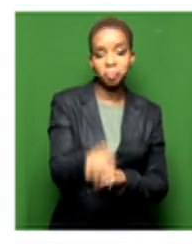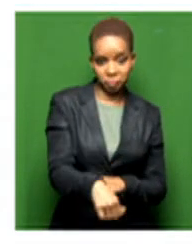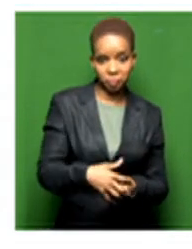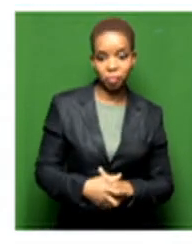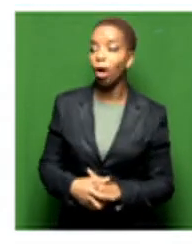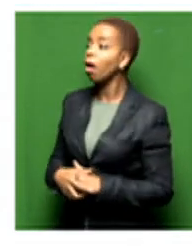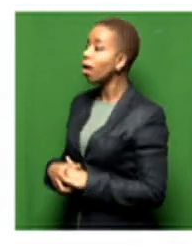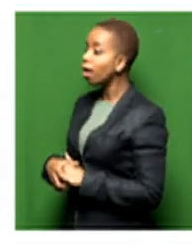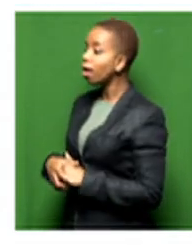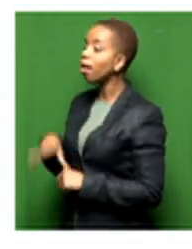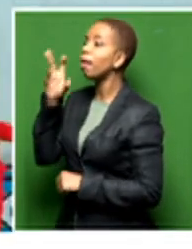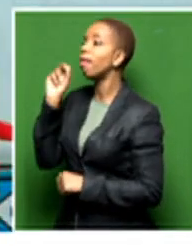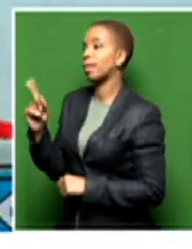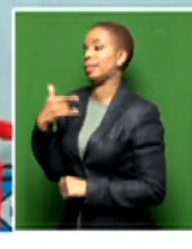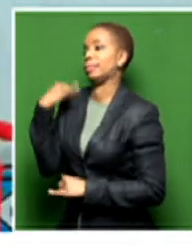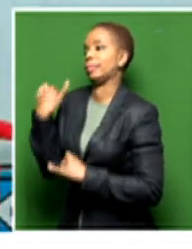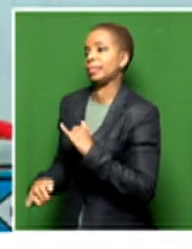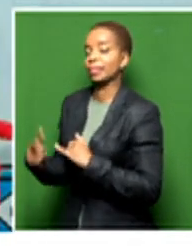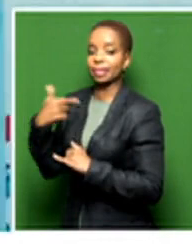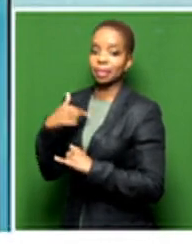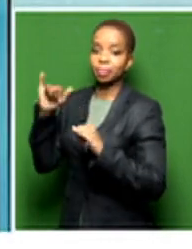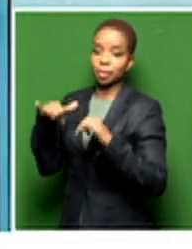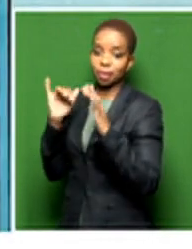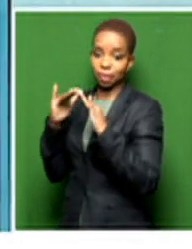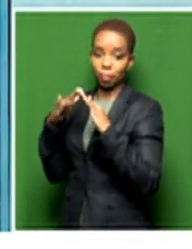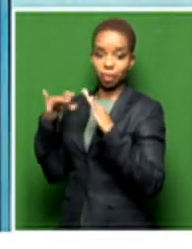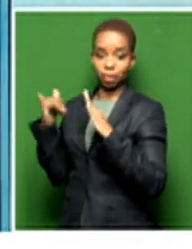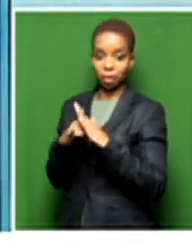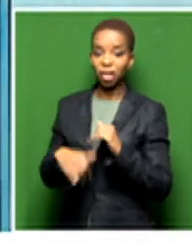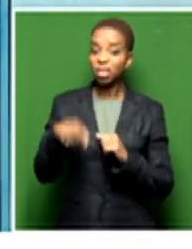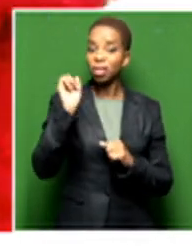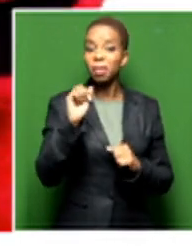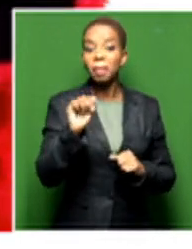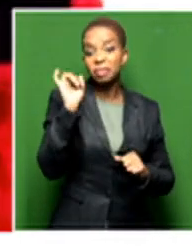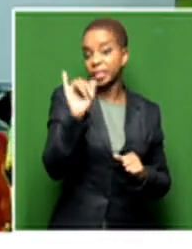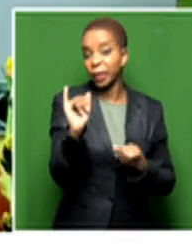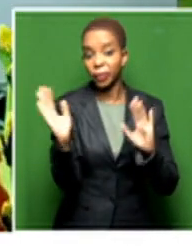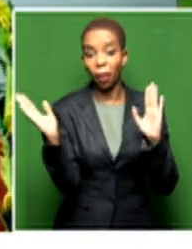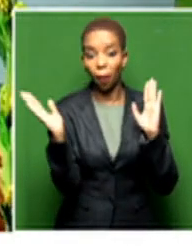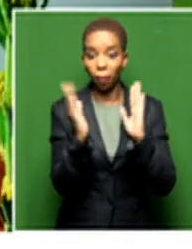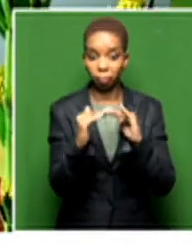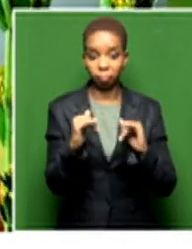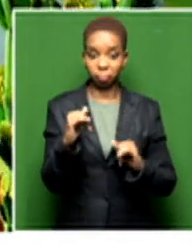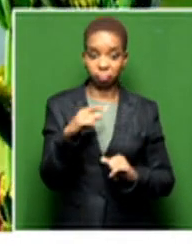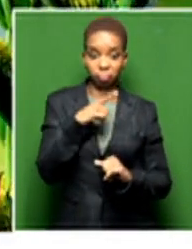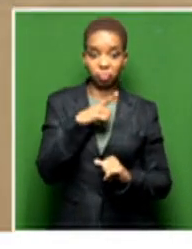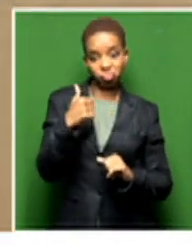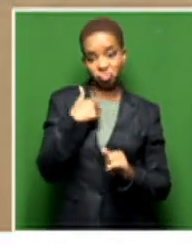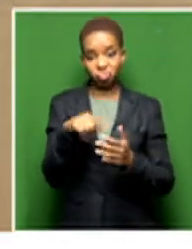okay, my bad. I should also stay at home, ne? On the web.